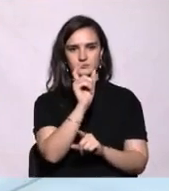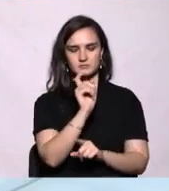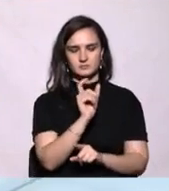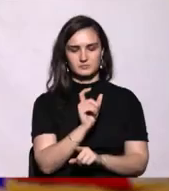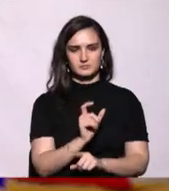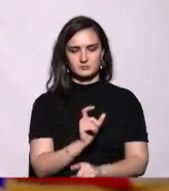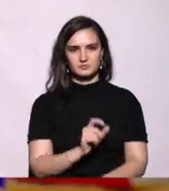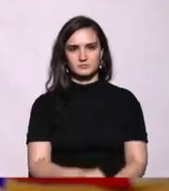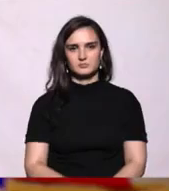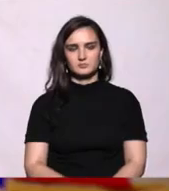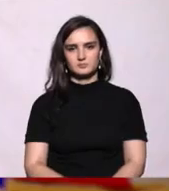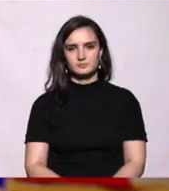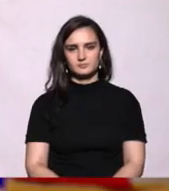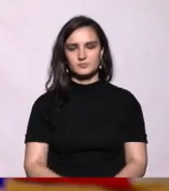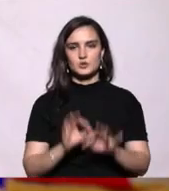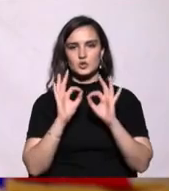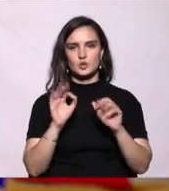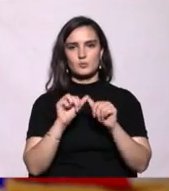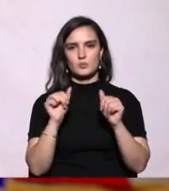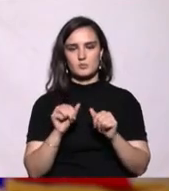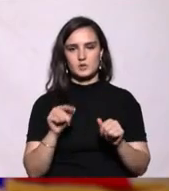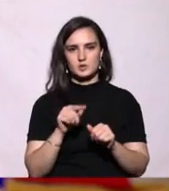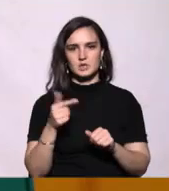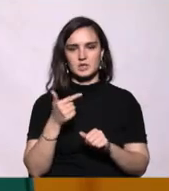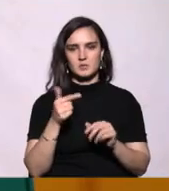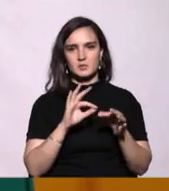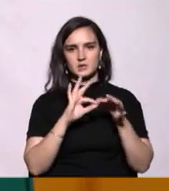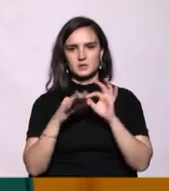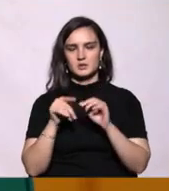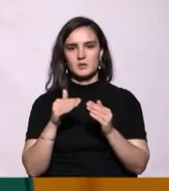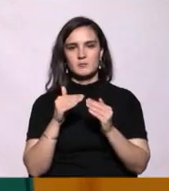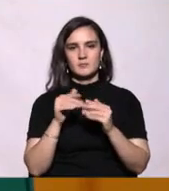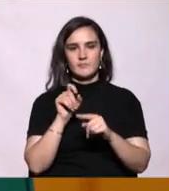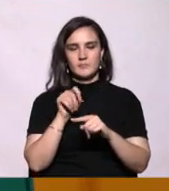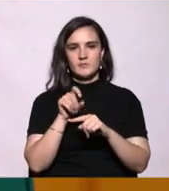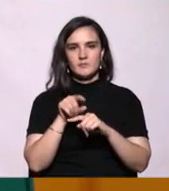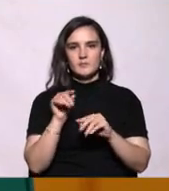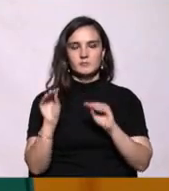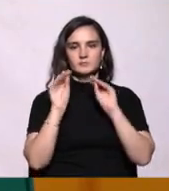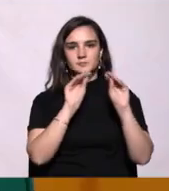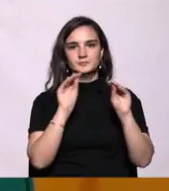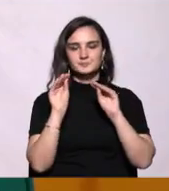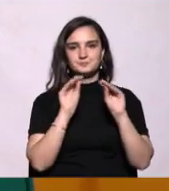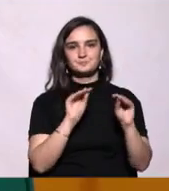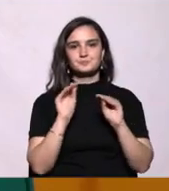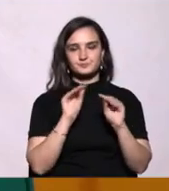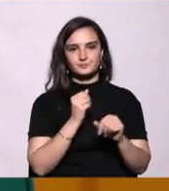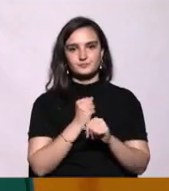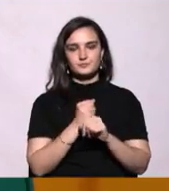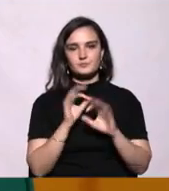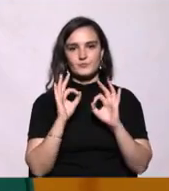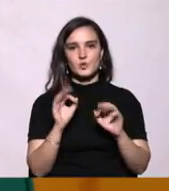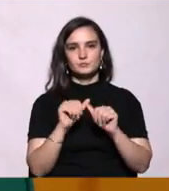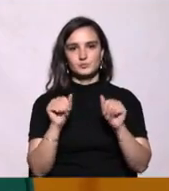into the correct form. So, our next practice task, please be